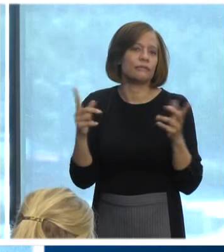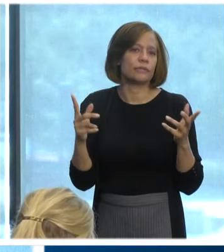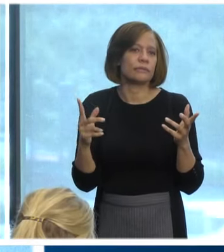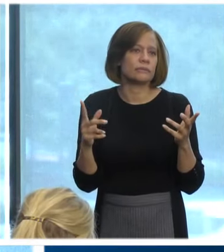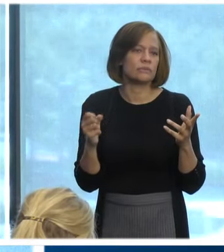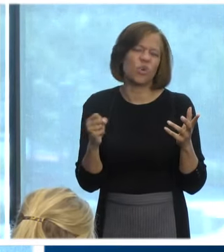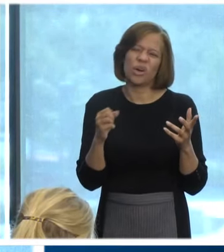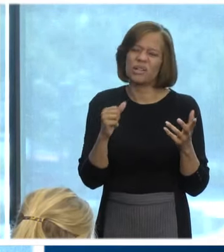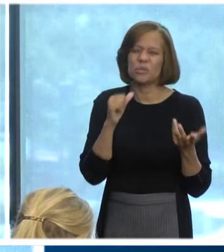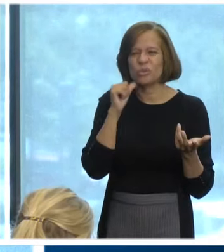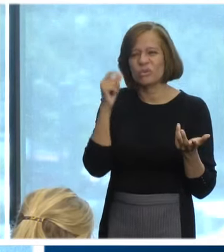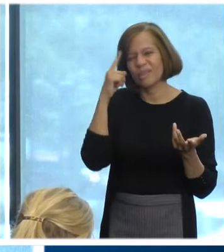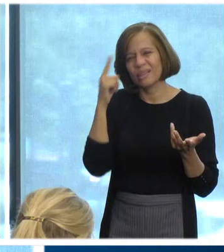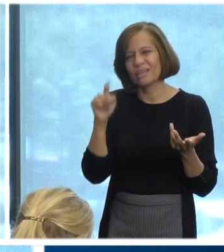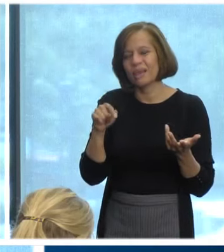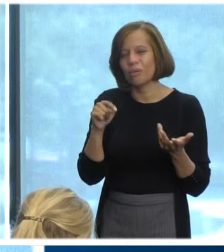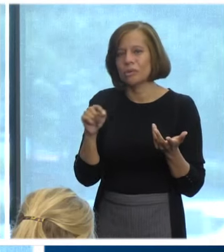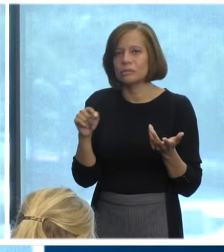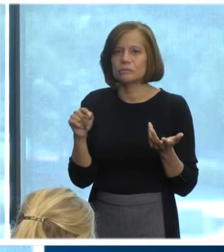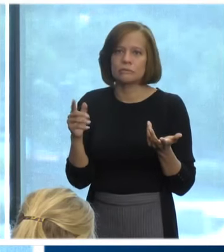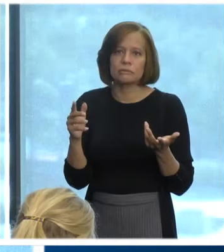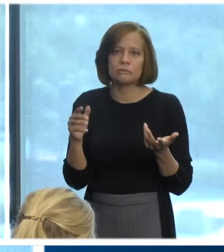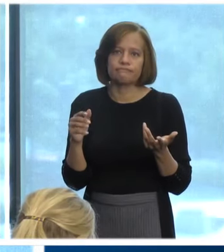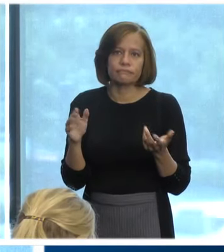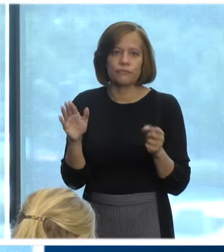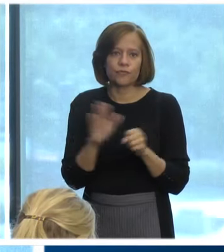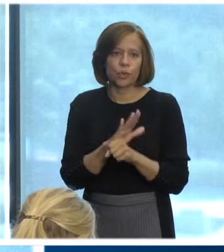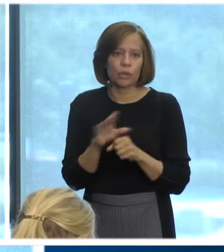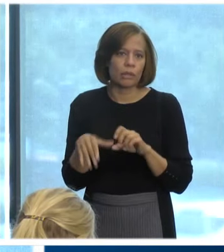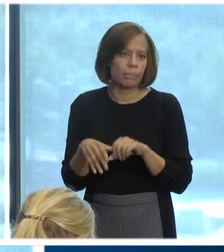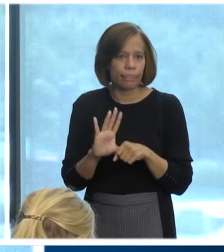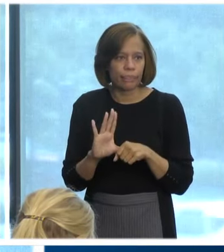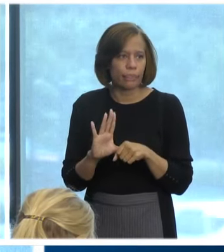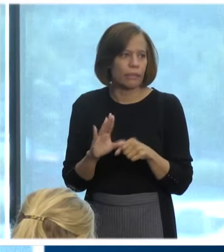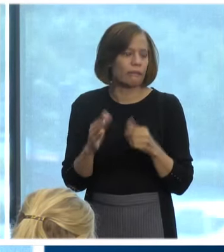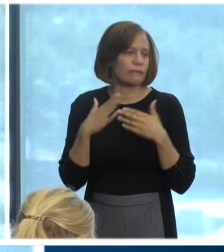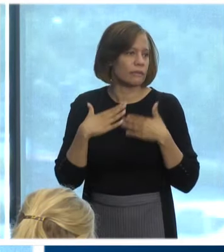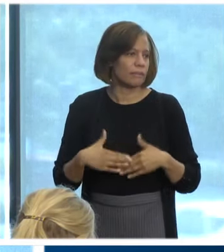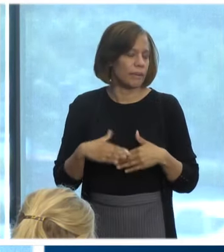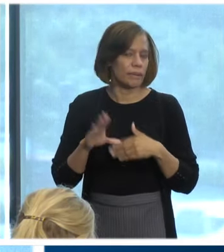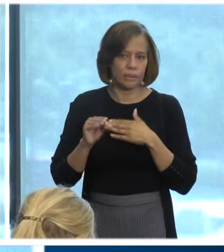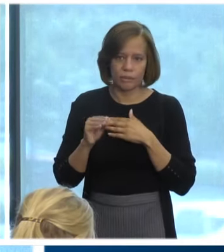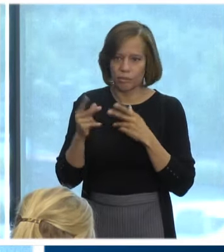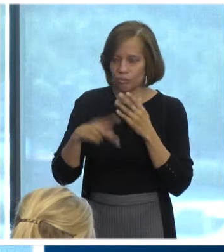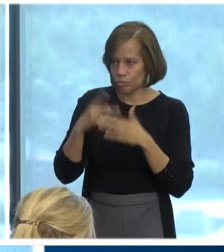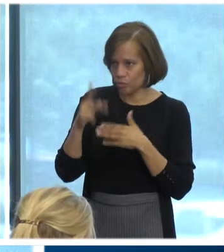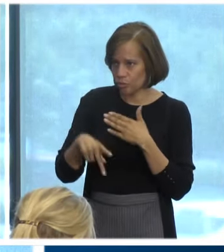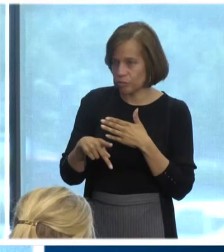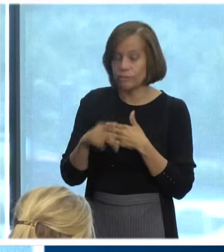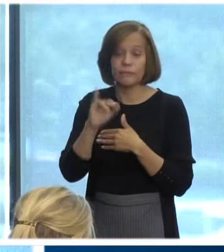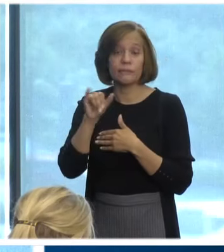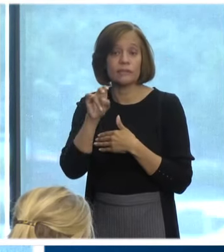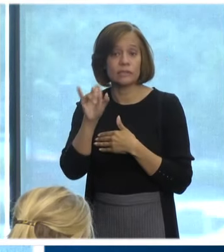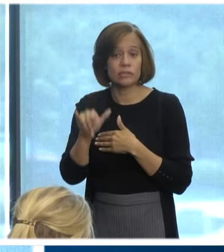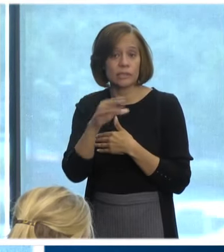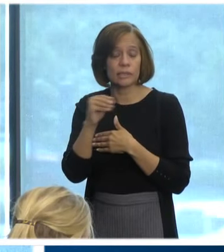was a complete failure of our body camera program. As Jenny and Mark had